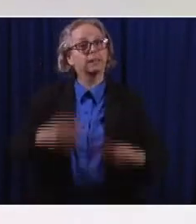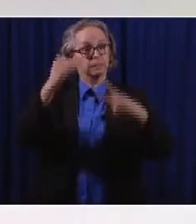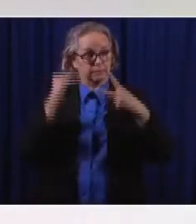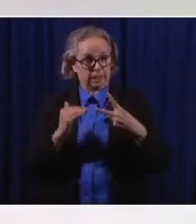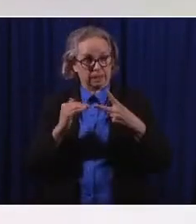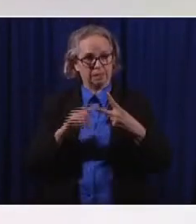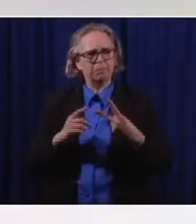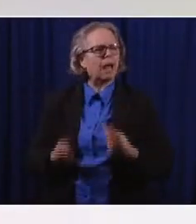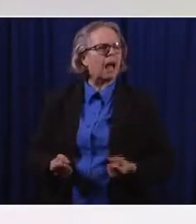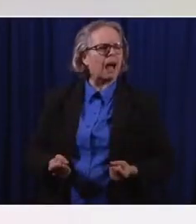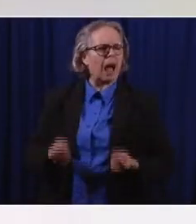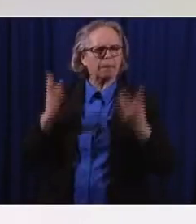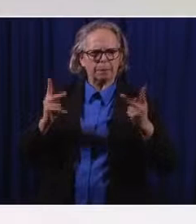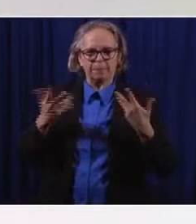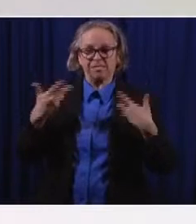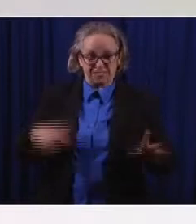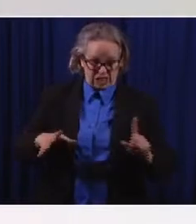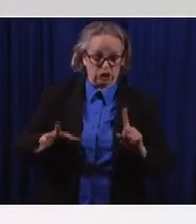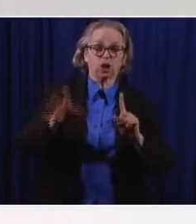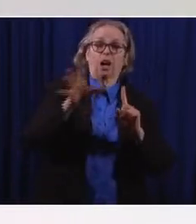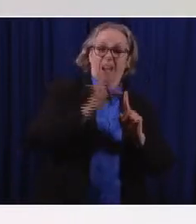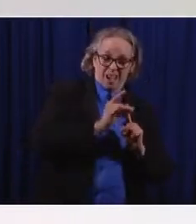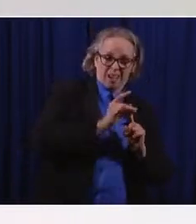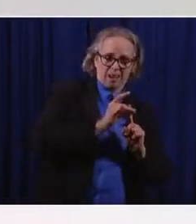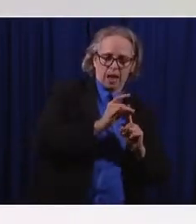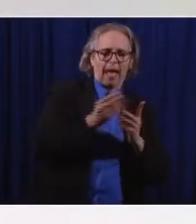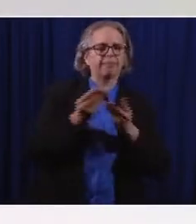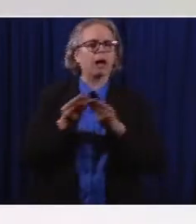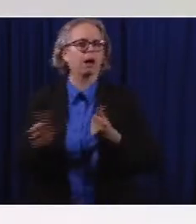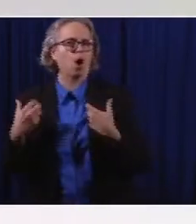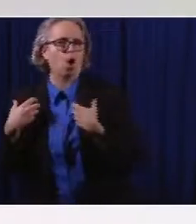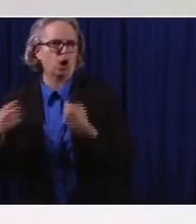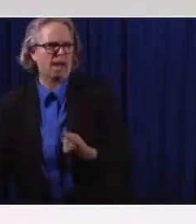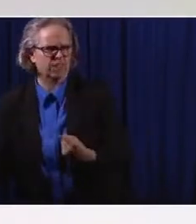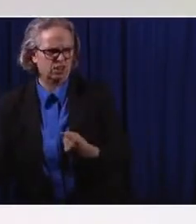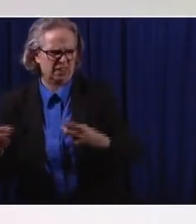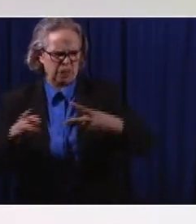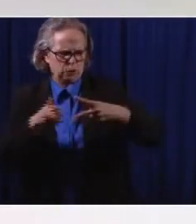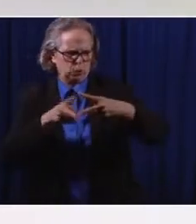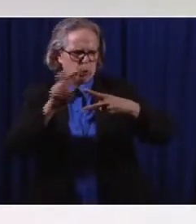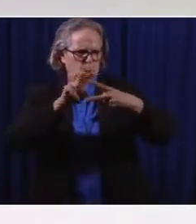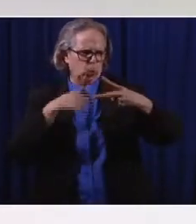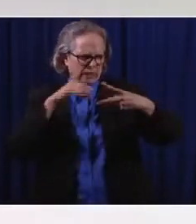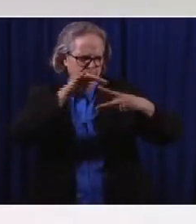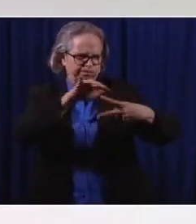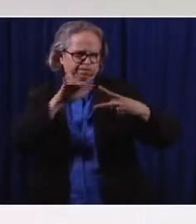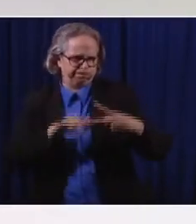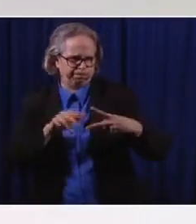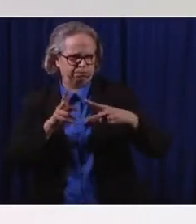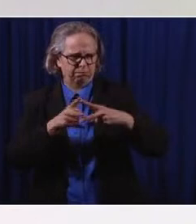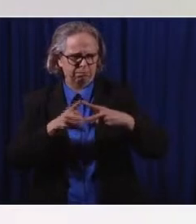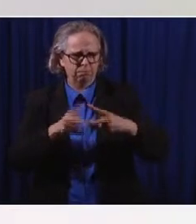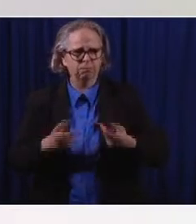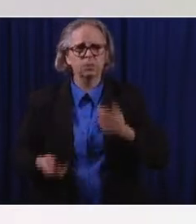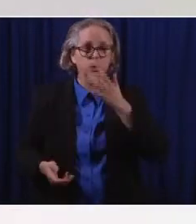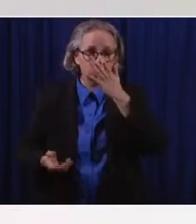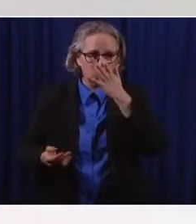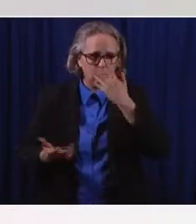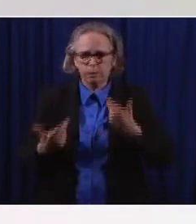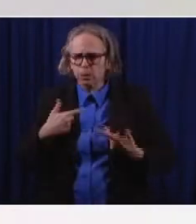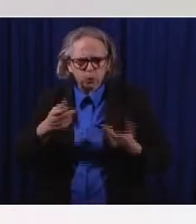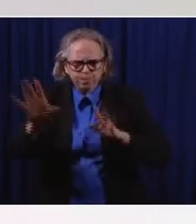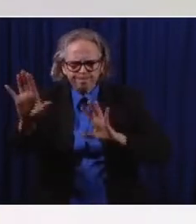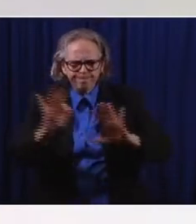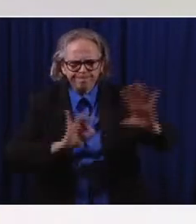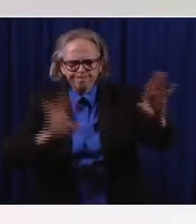had COVID-19 in the past. And the way that we did that was to select 240 census tracts that